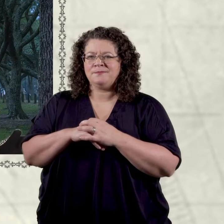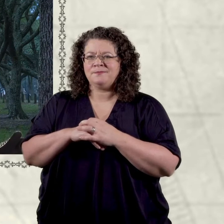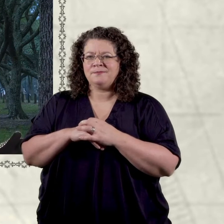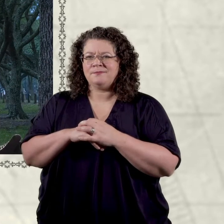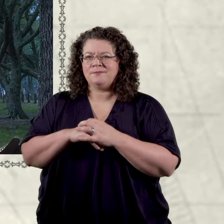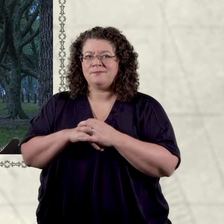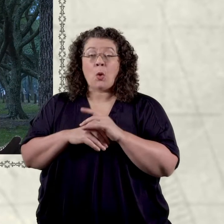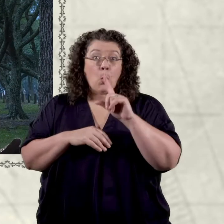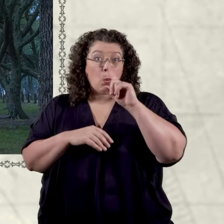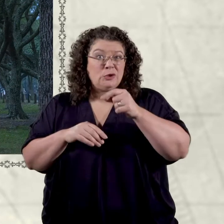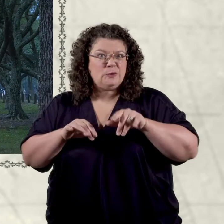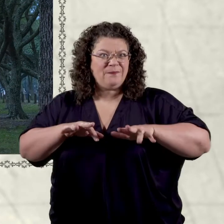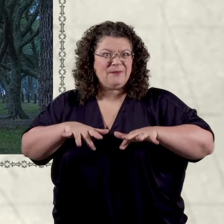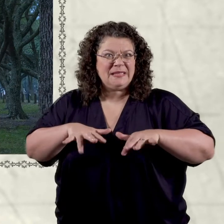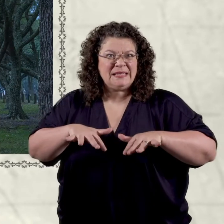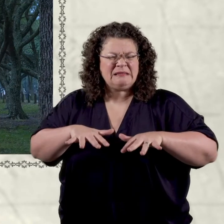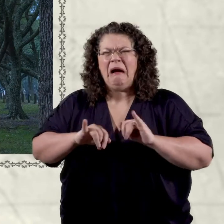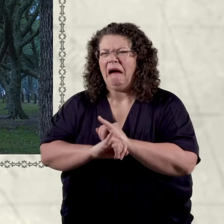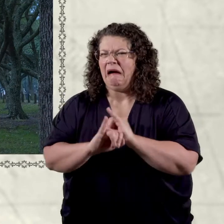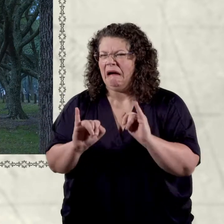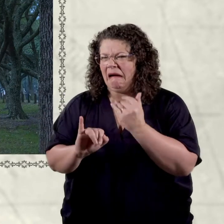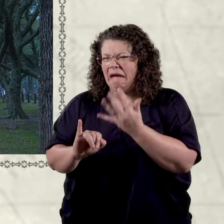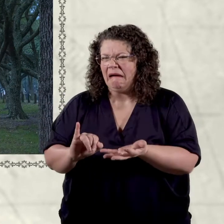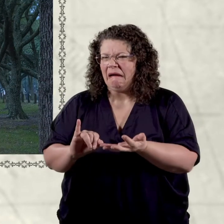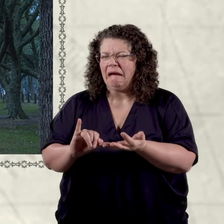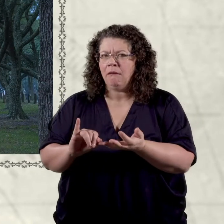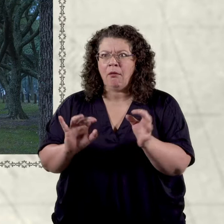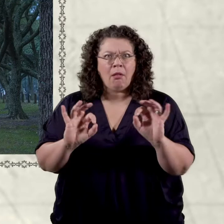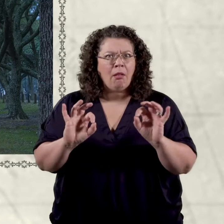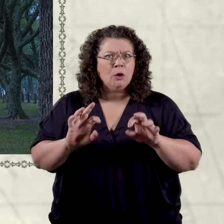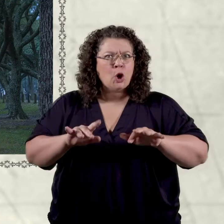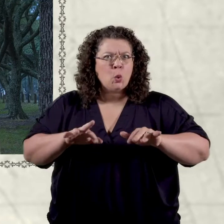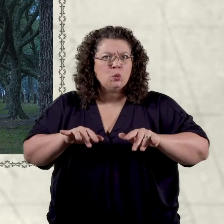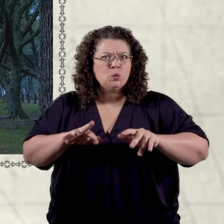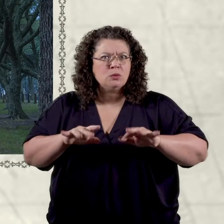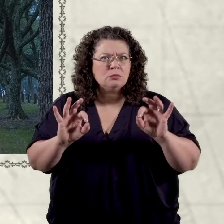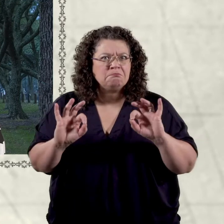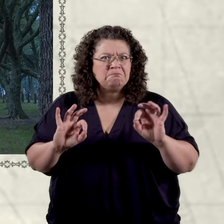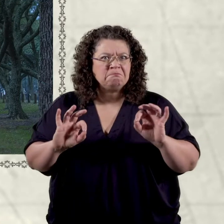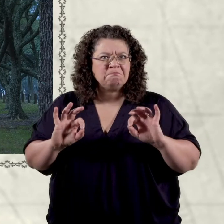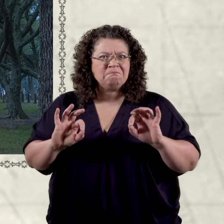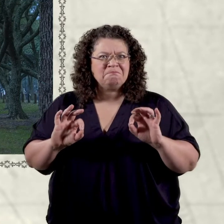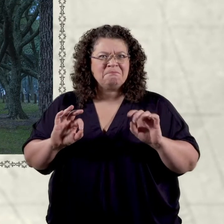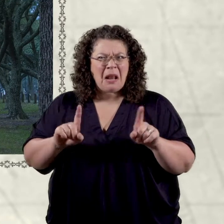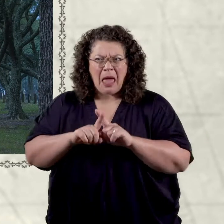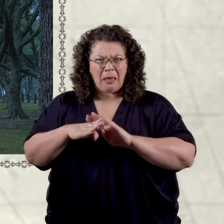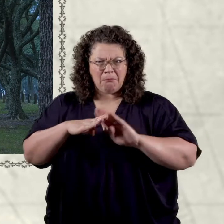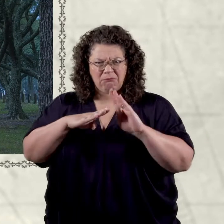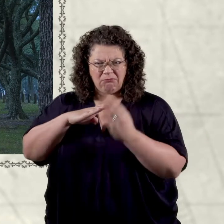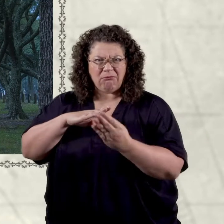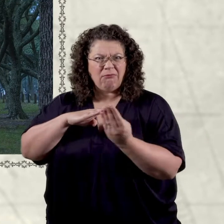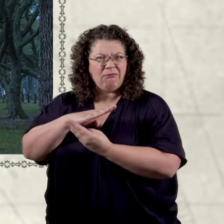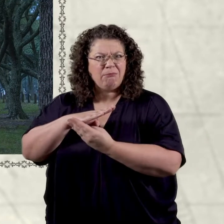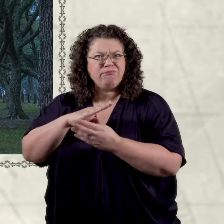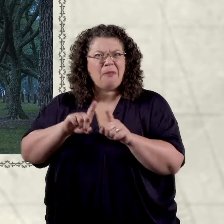A witch's feet are disgusting. They don't have any toes. They were square,